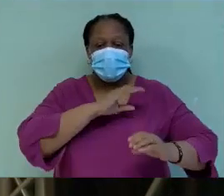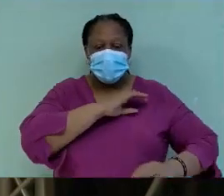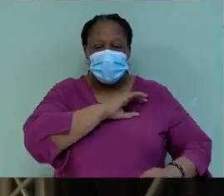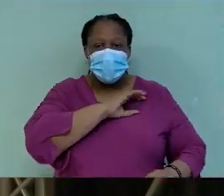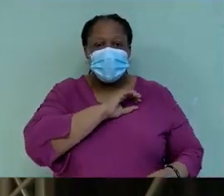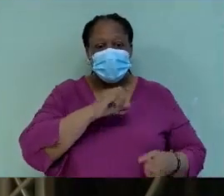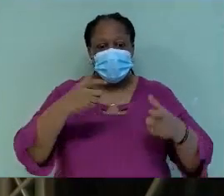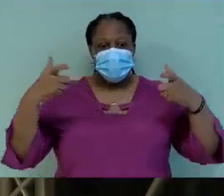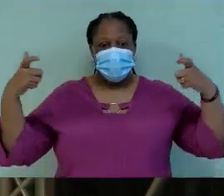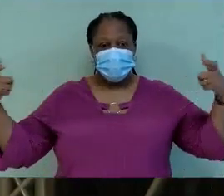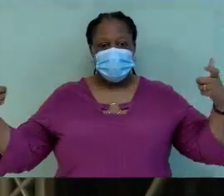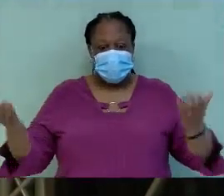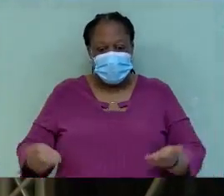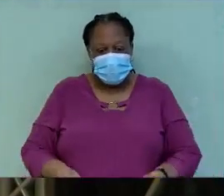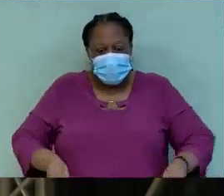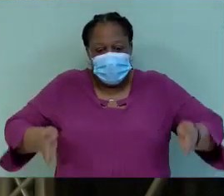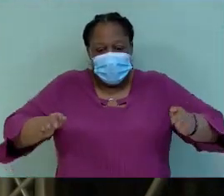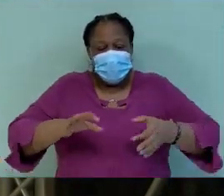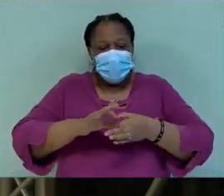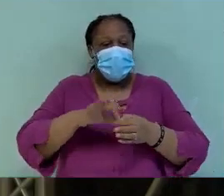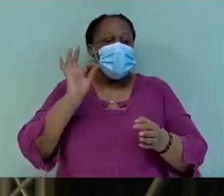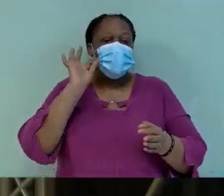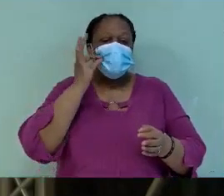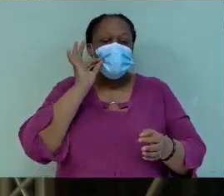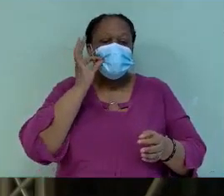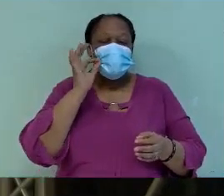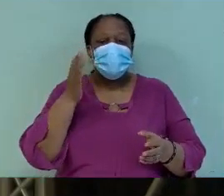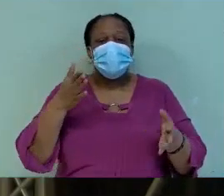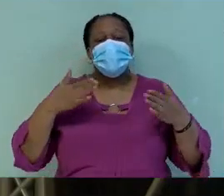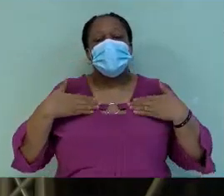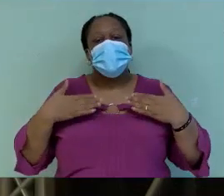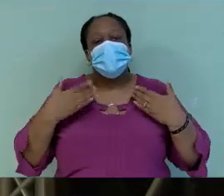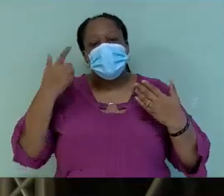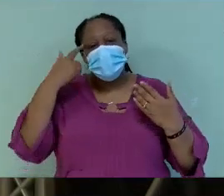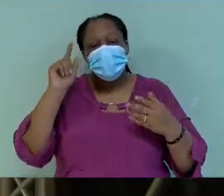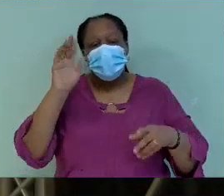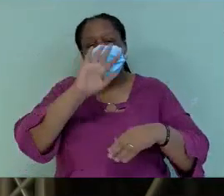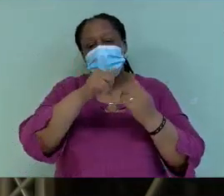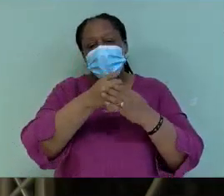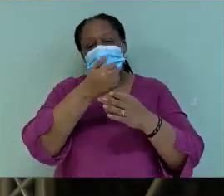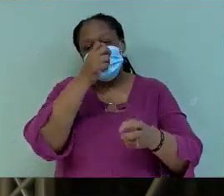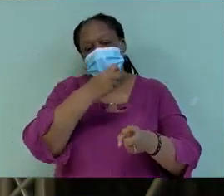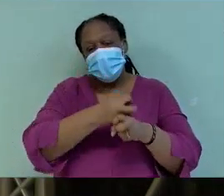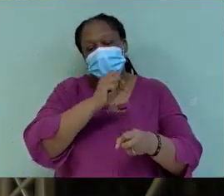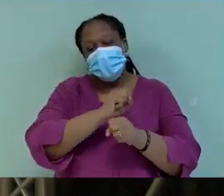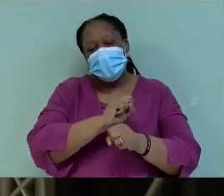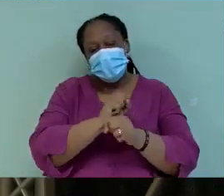Today, the Compliance Task Force would have visited a total of